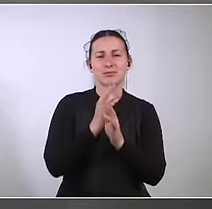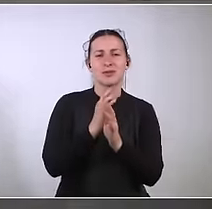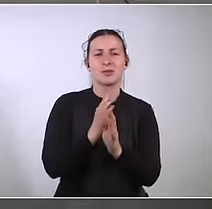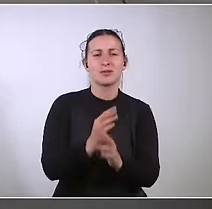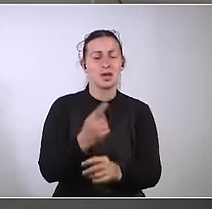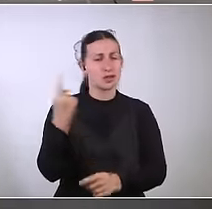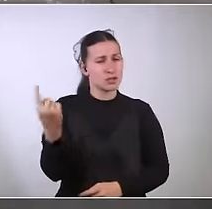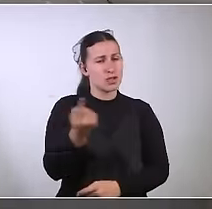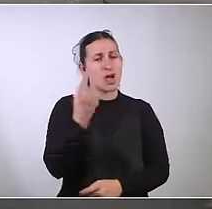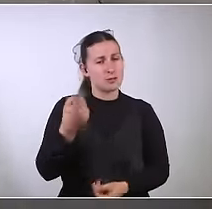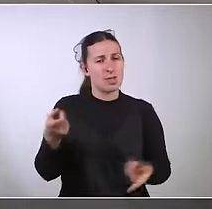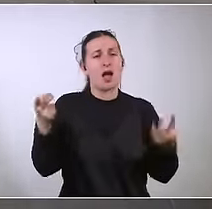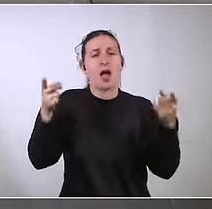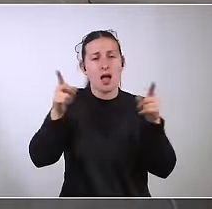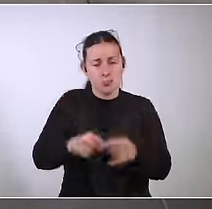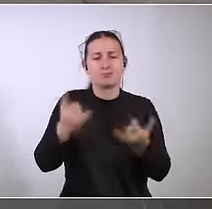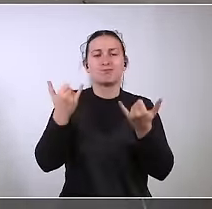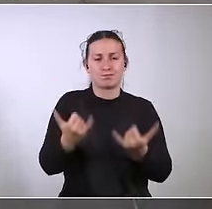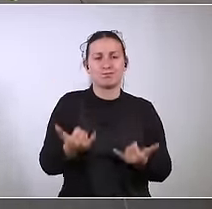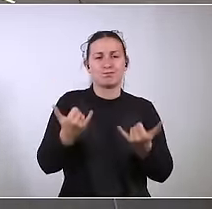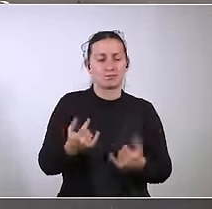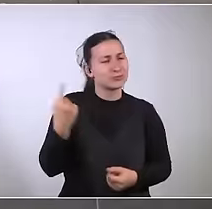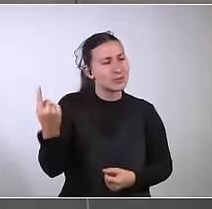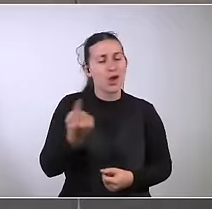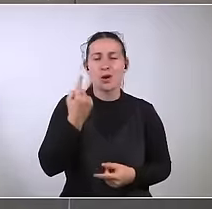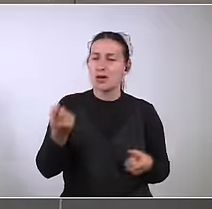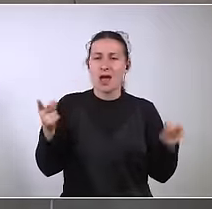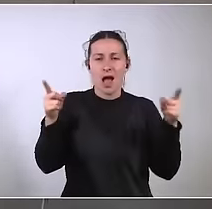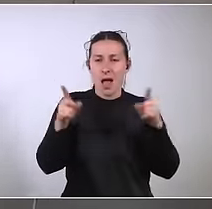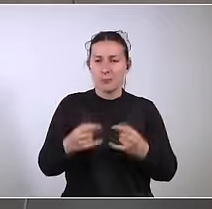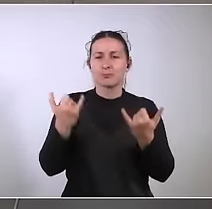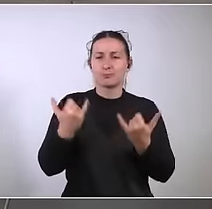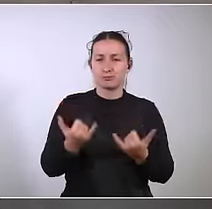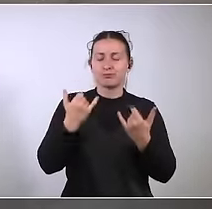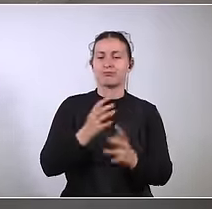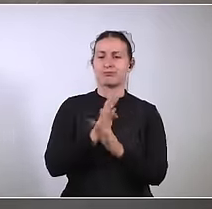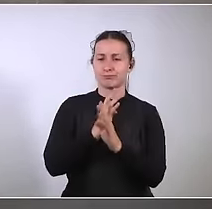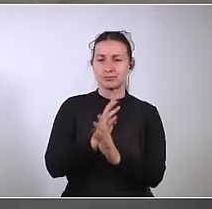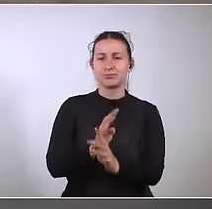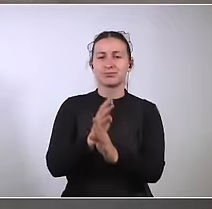Something is happening right now. Something is happening right now.